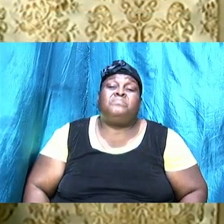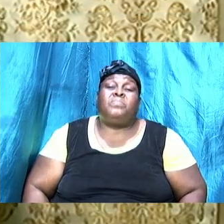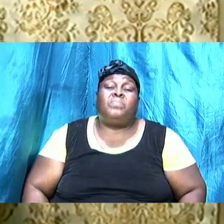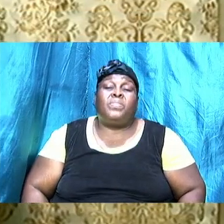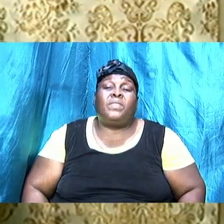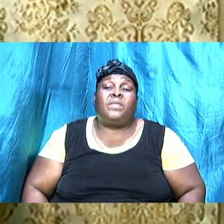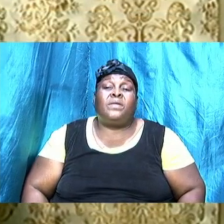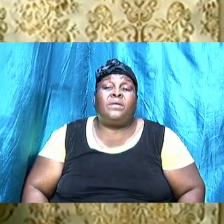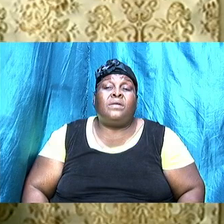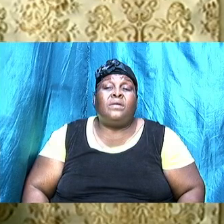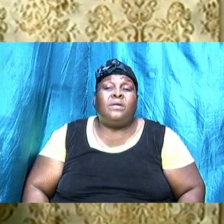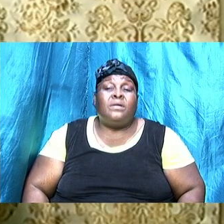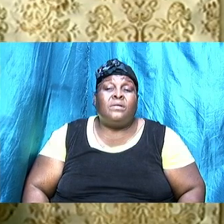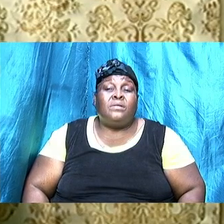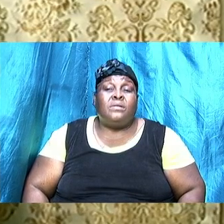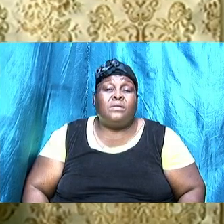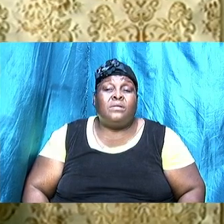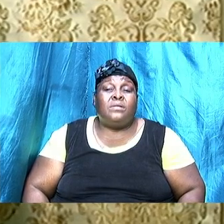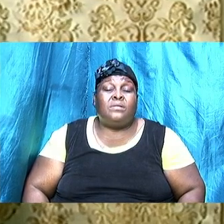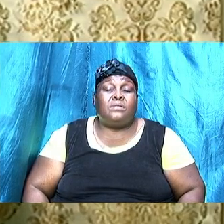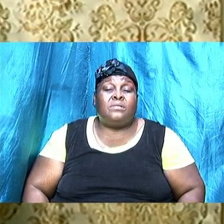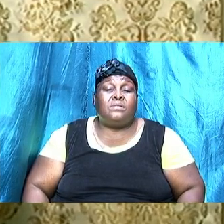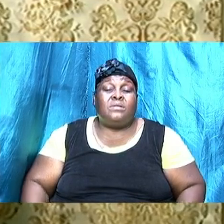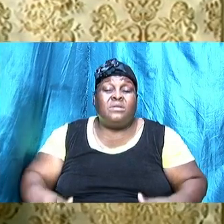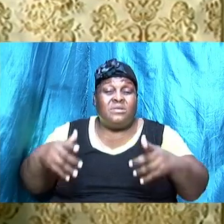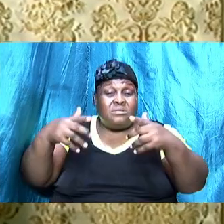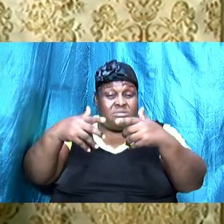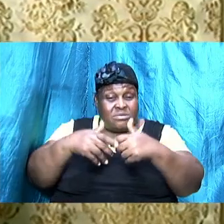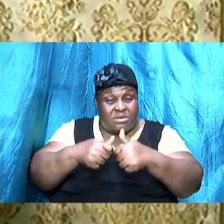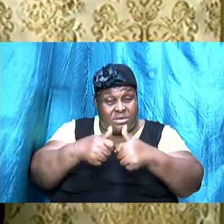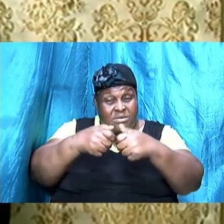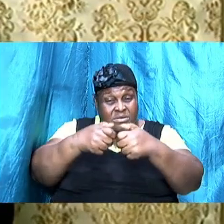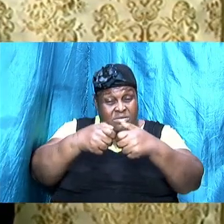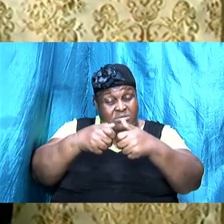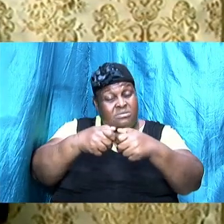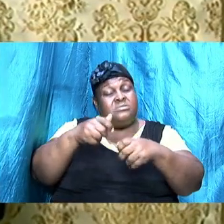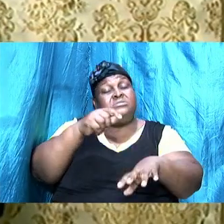we're going to be in some challenging times.